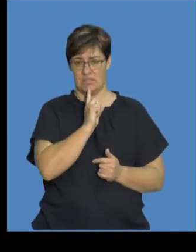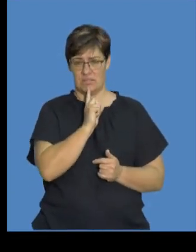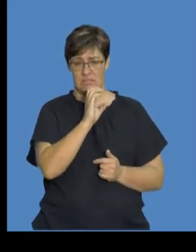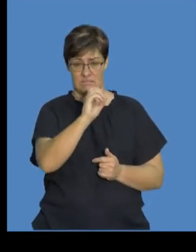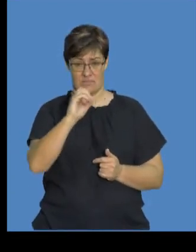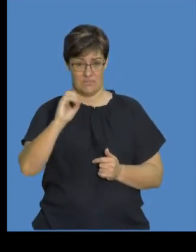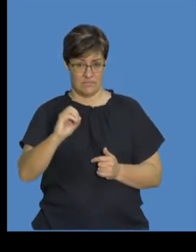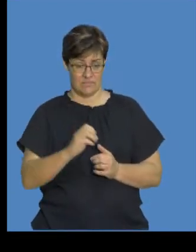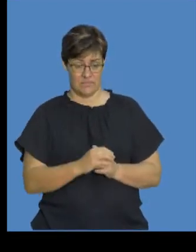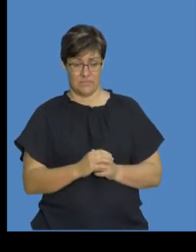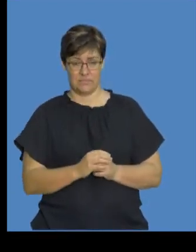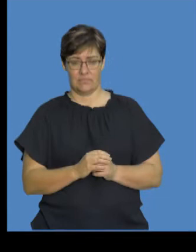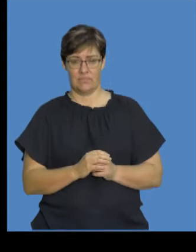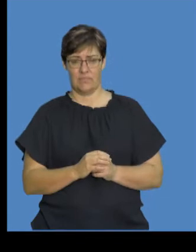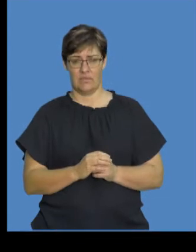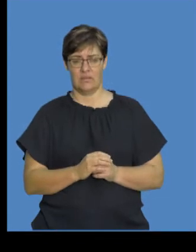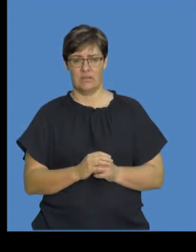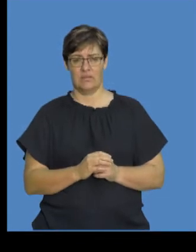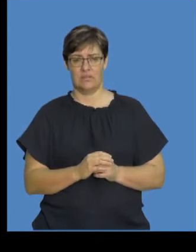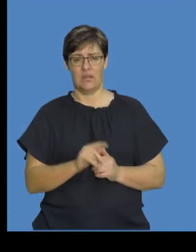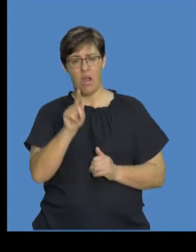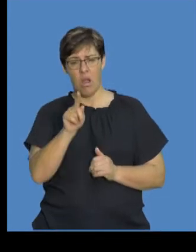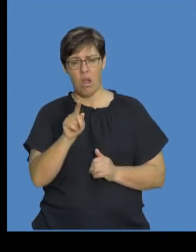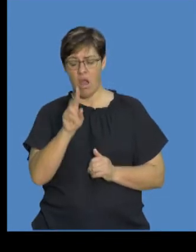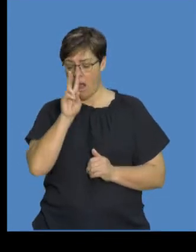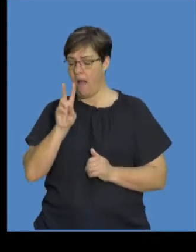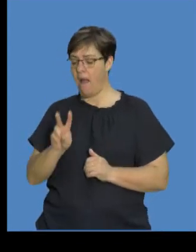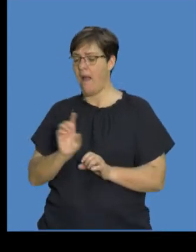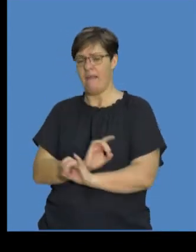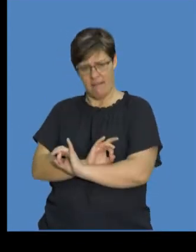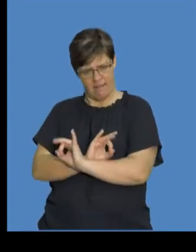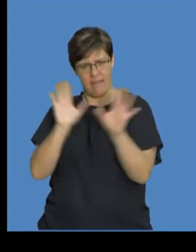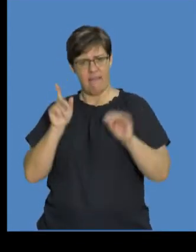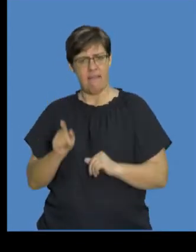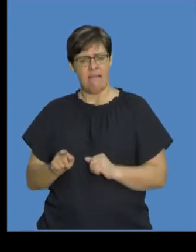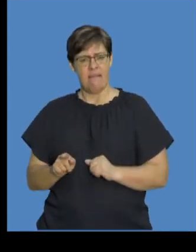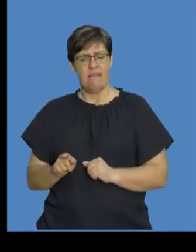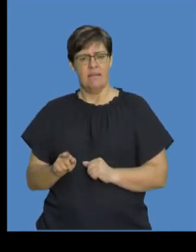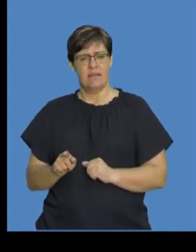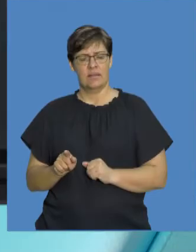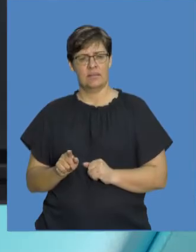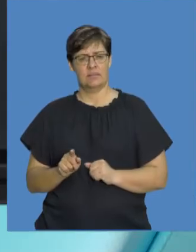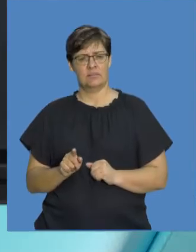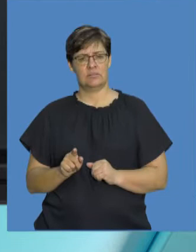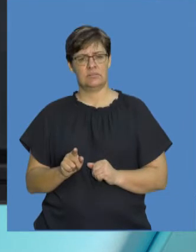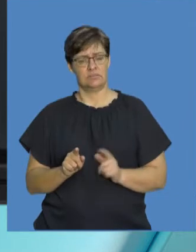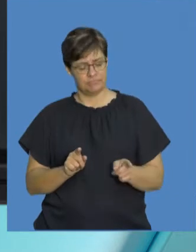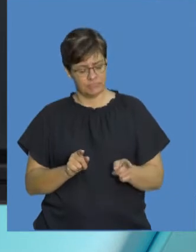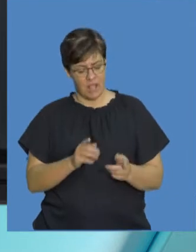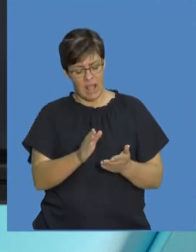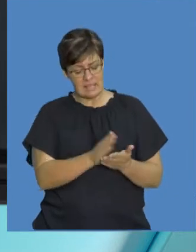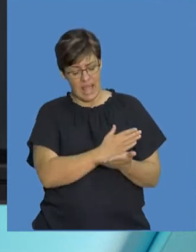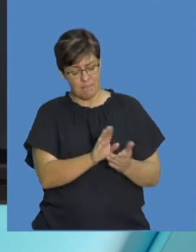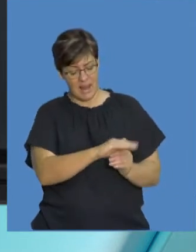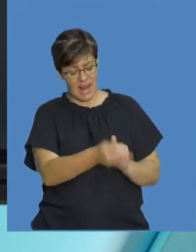1,000, right? And you can clearly see now that if there are